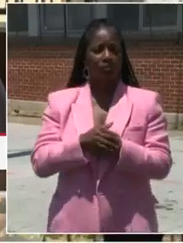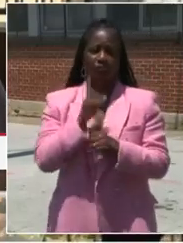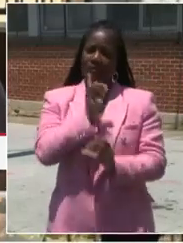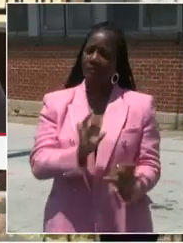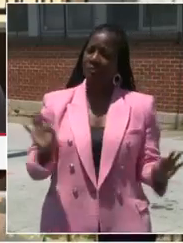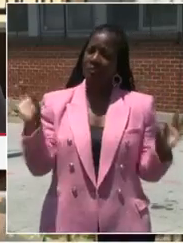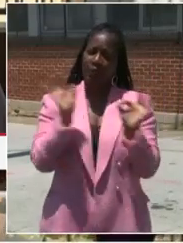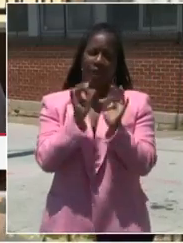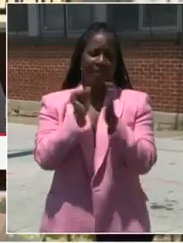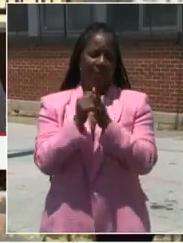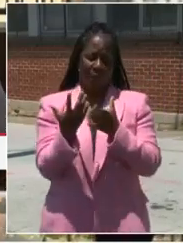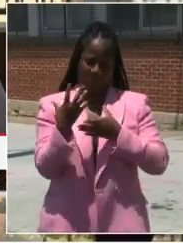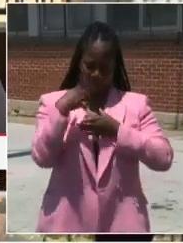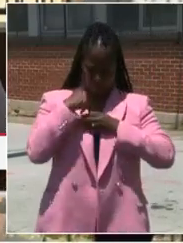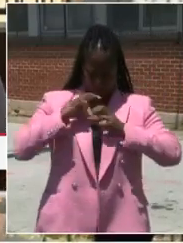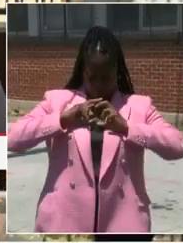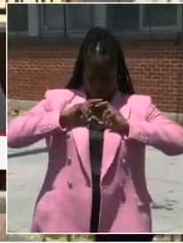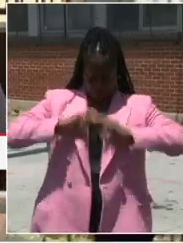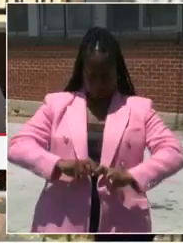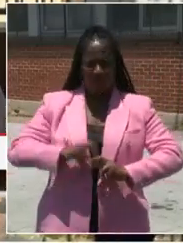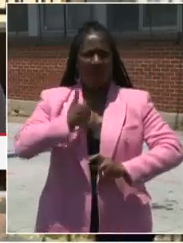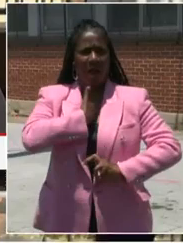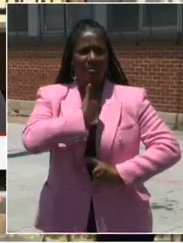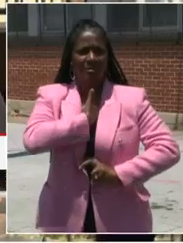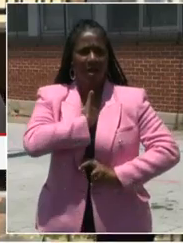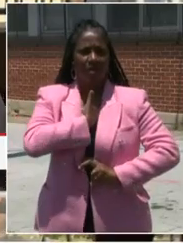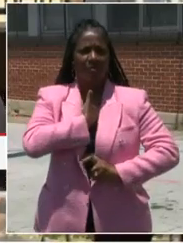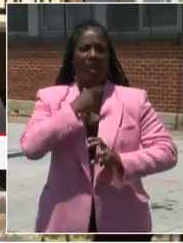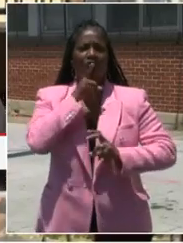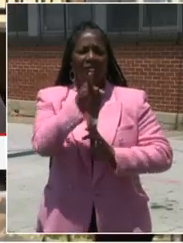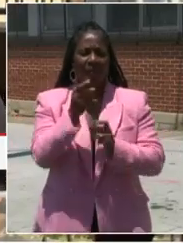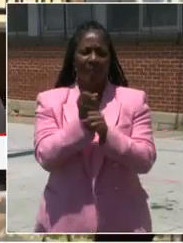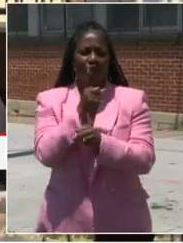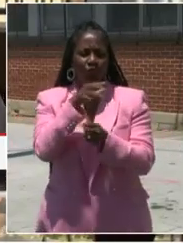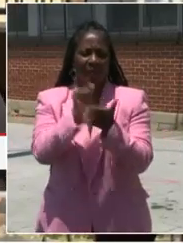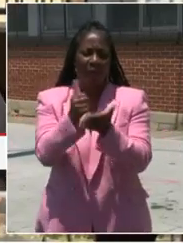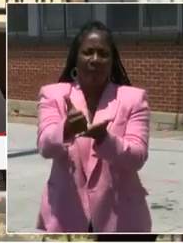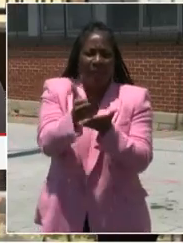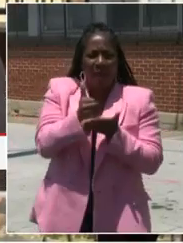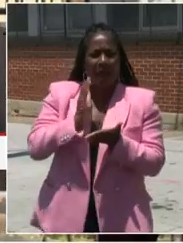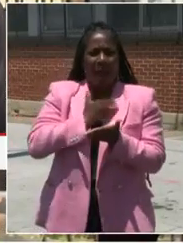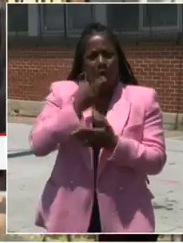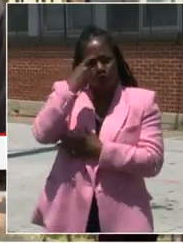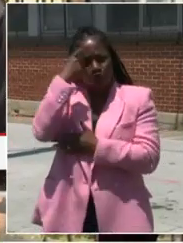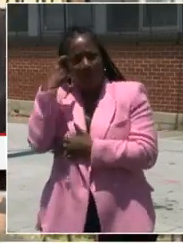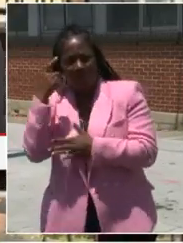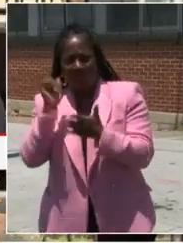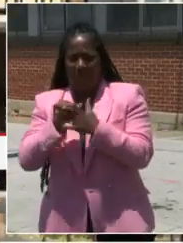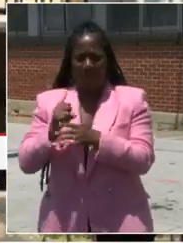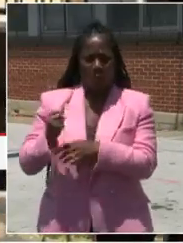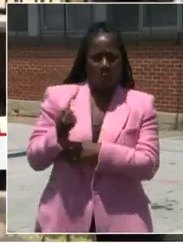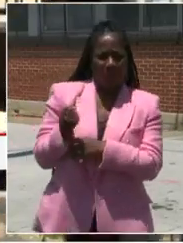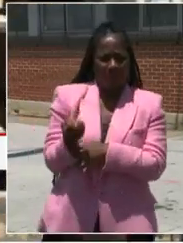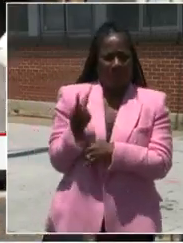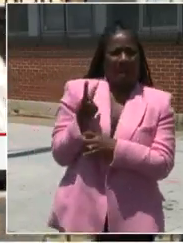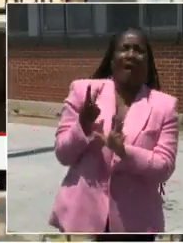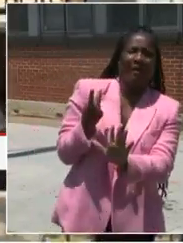look within ourselves and treat the trauma that continues to hold us back. Well,